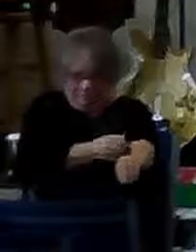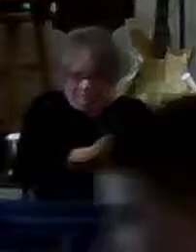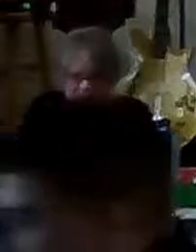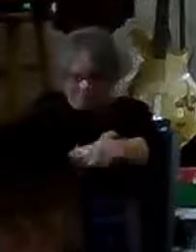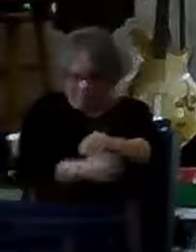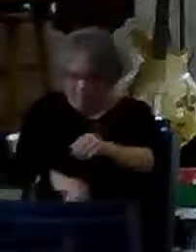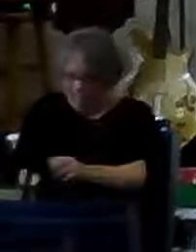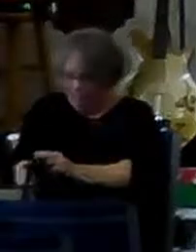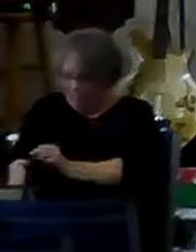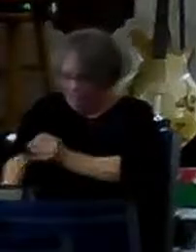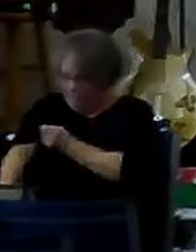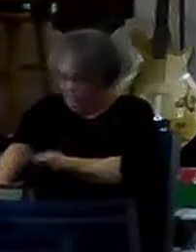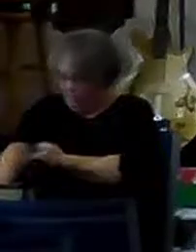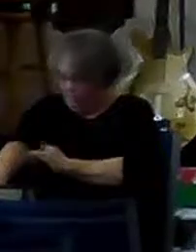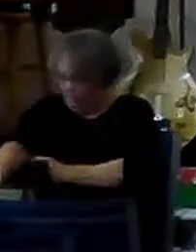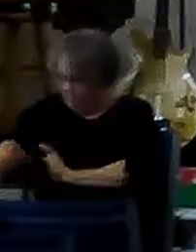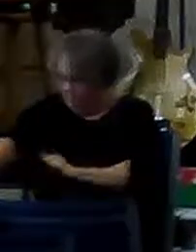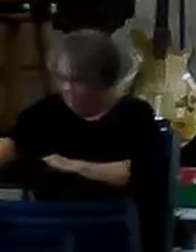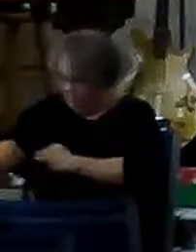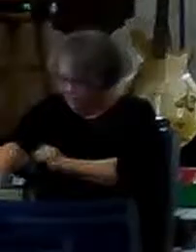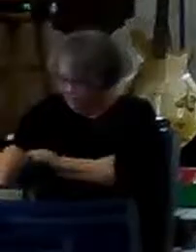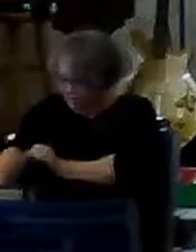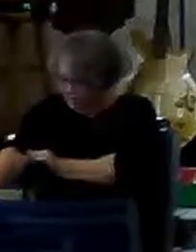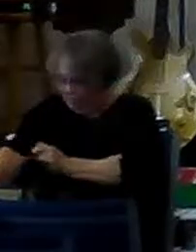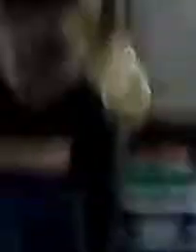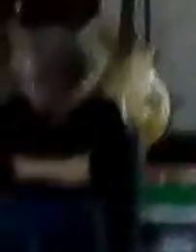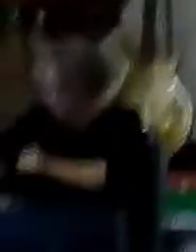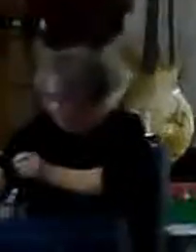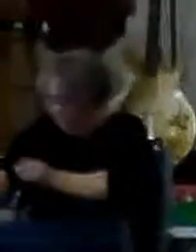Well, today we come to Romans chapter 9.